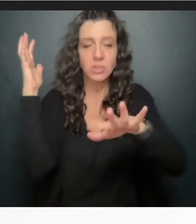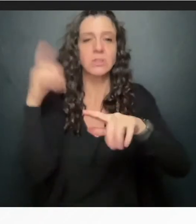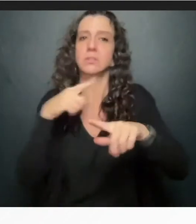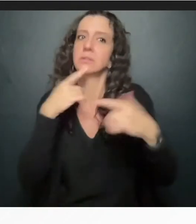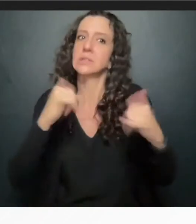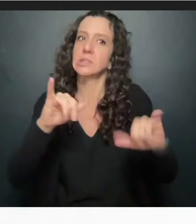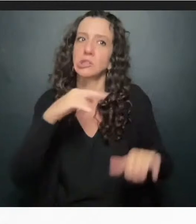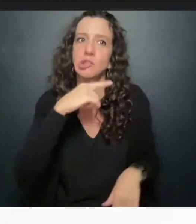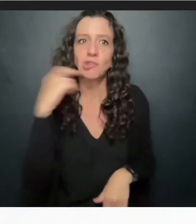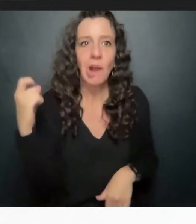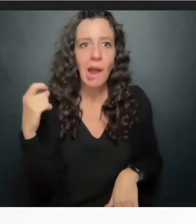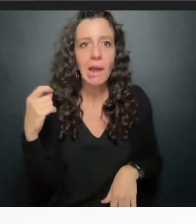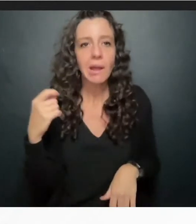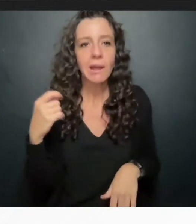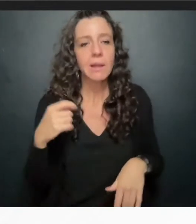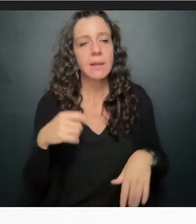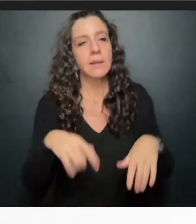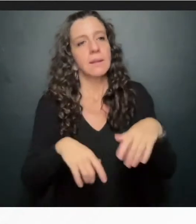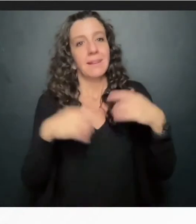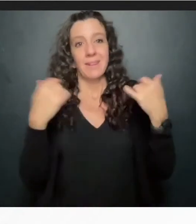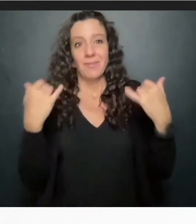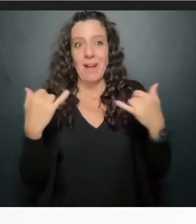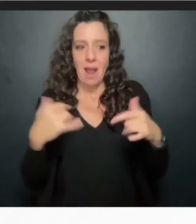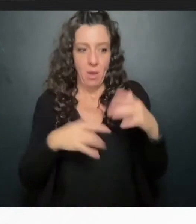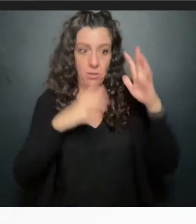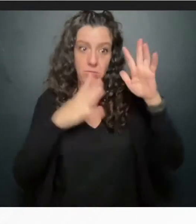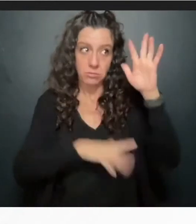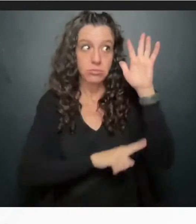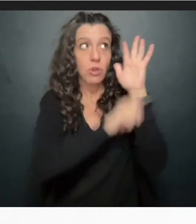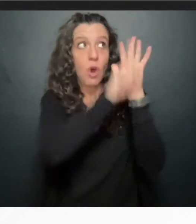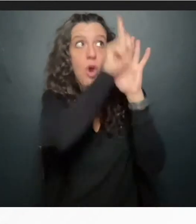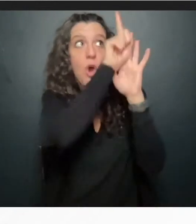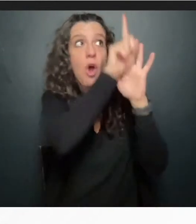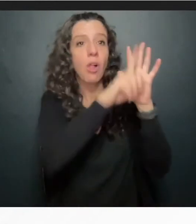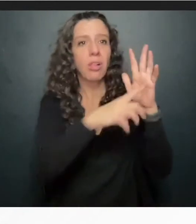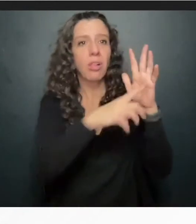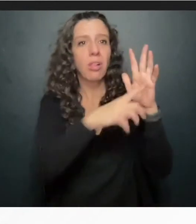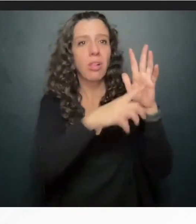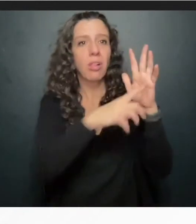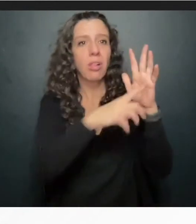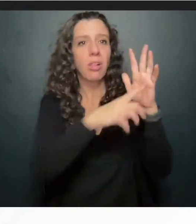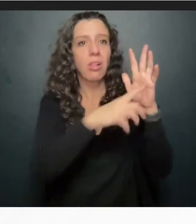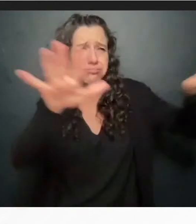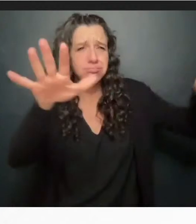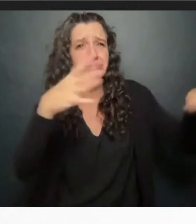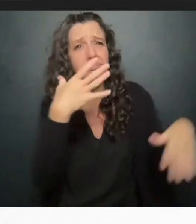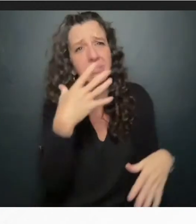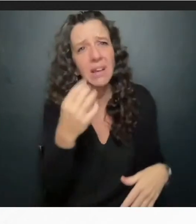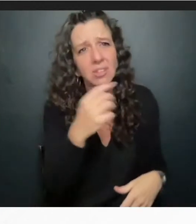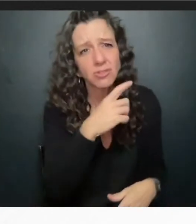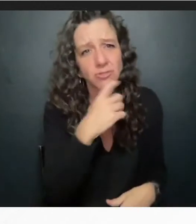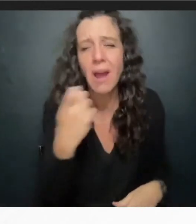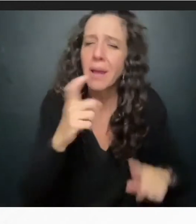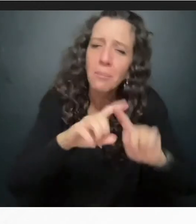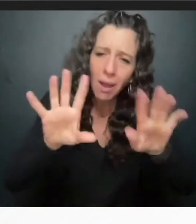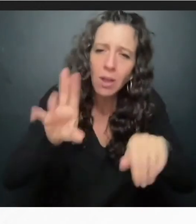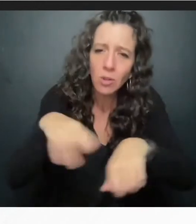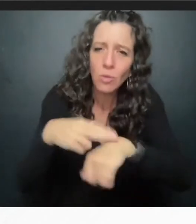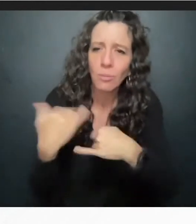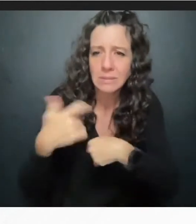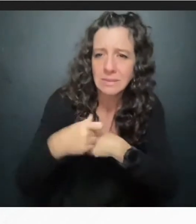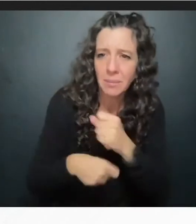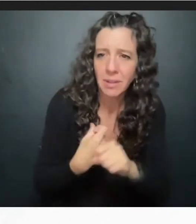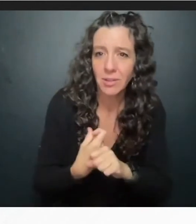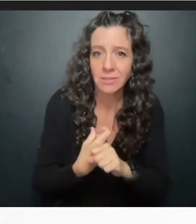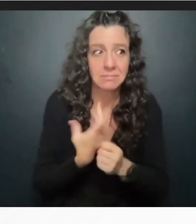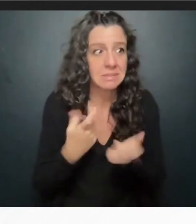is tall, it's thick, and it's very dry, which is normal for this time of year. All it takes is some strong